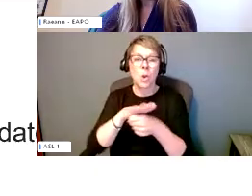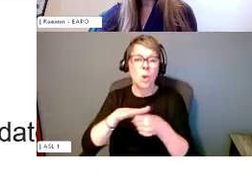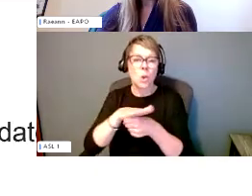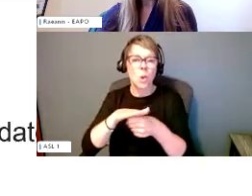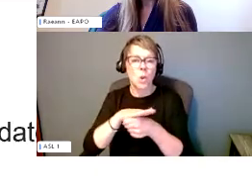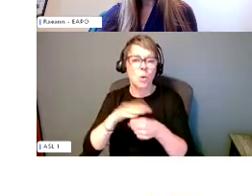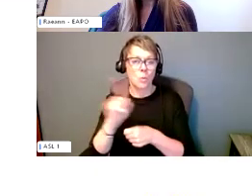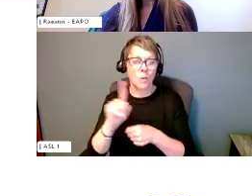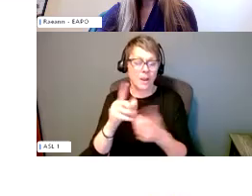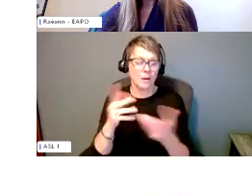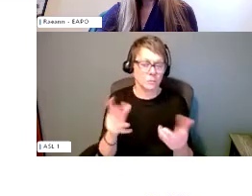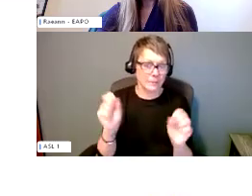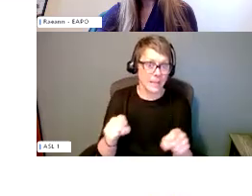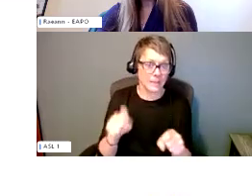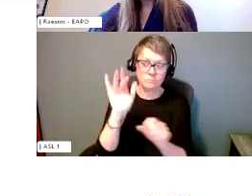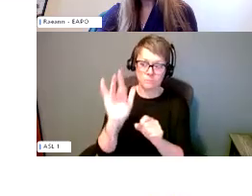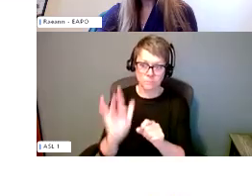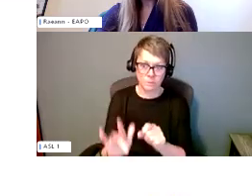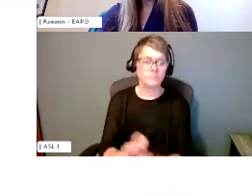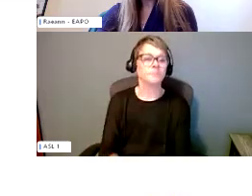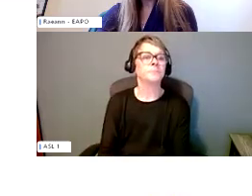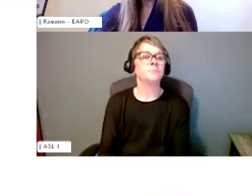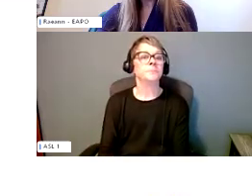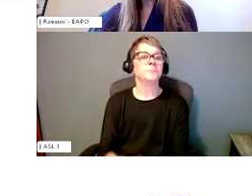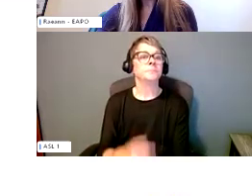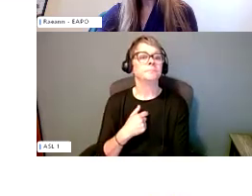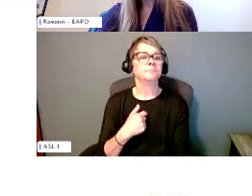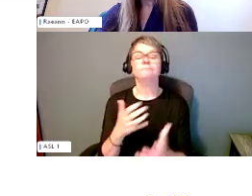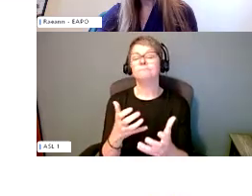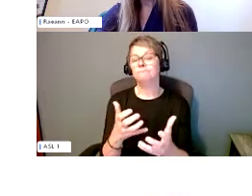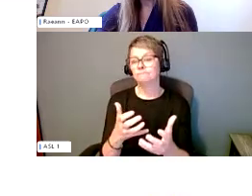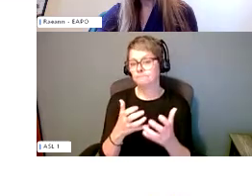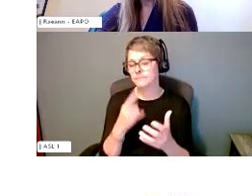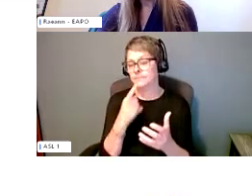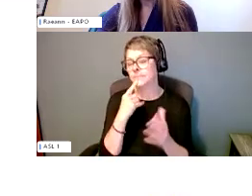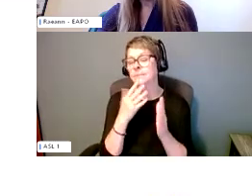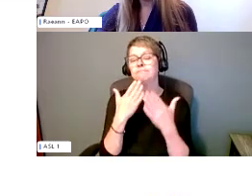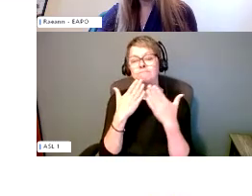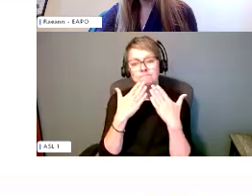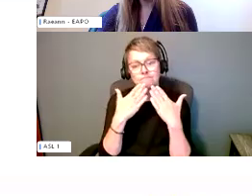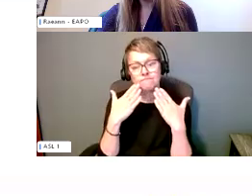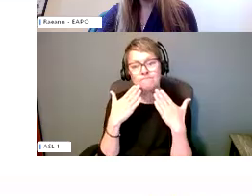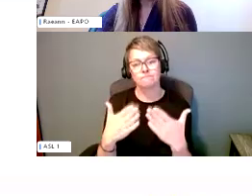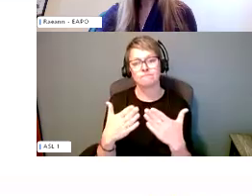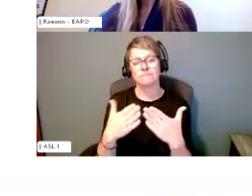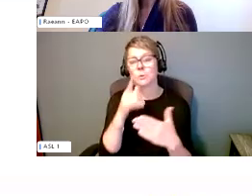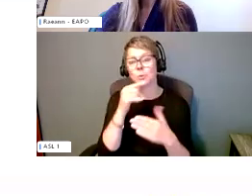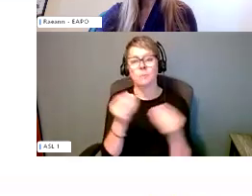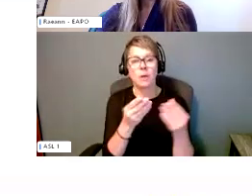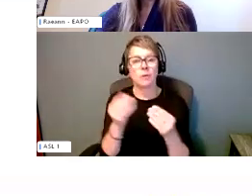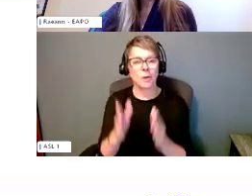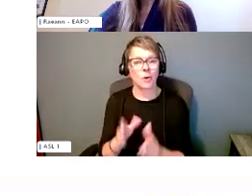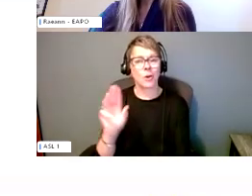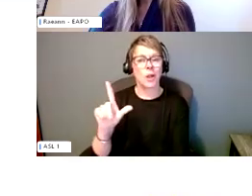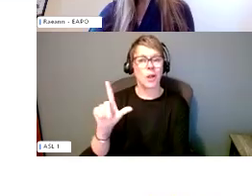your region. I do want to extend a huge gratitude to our moderator, to Laura. She does